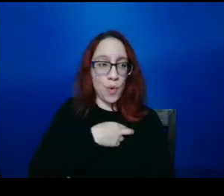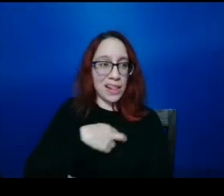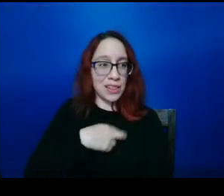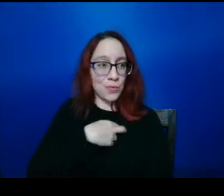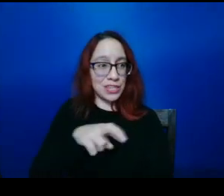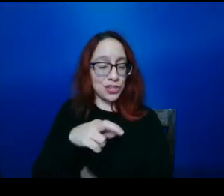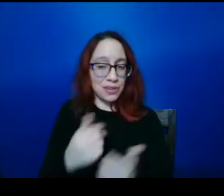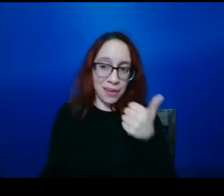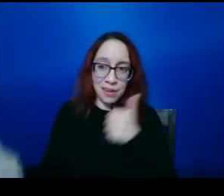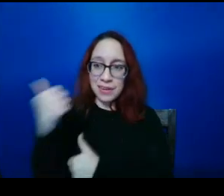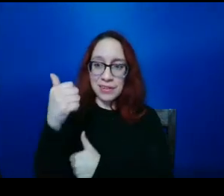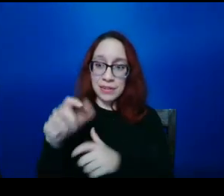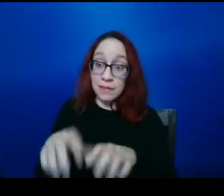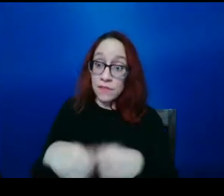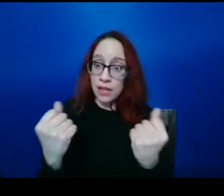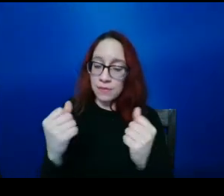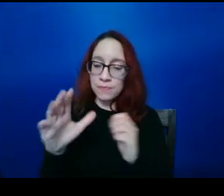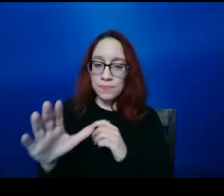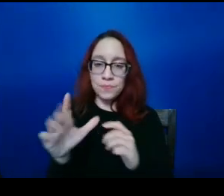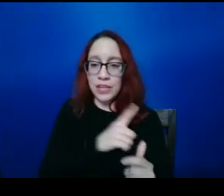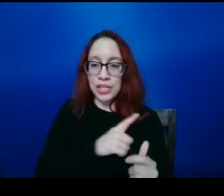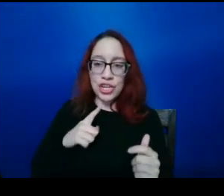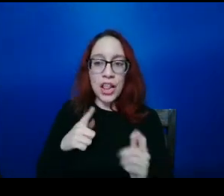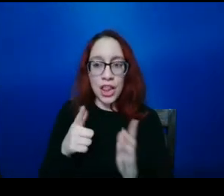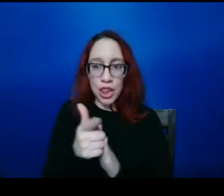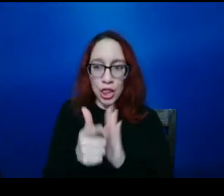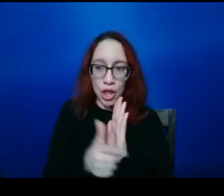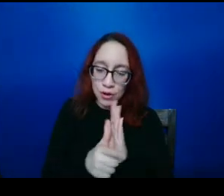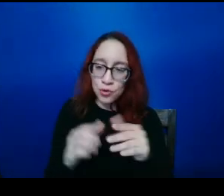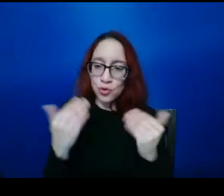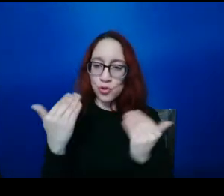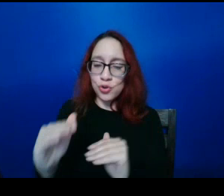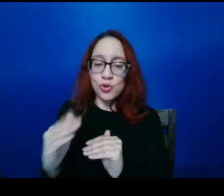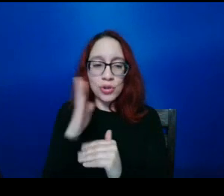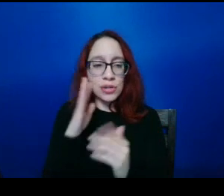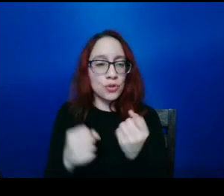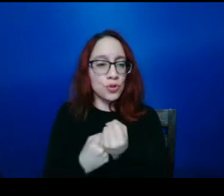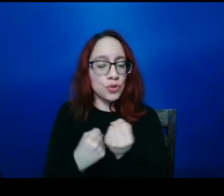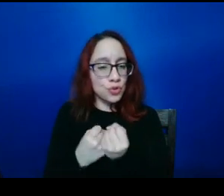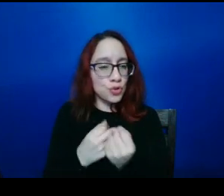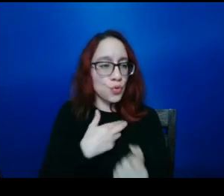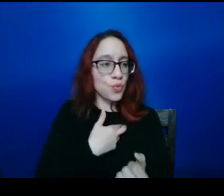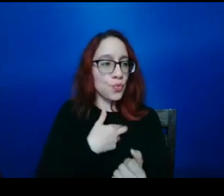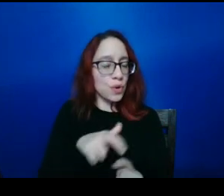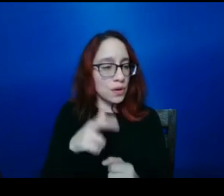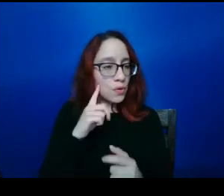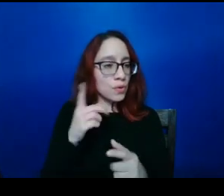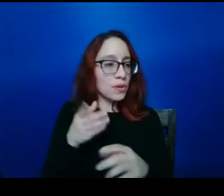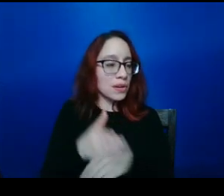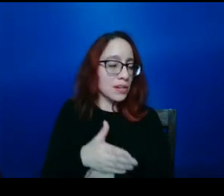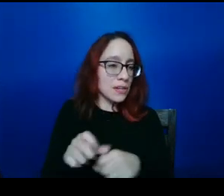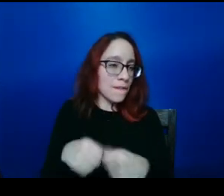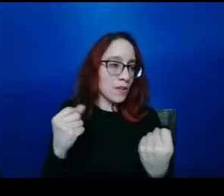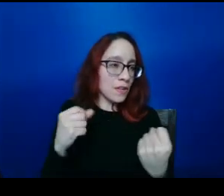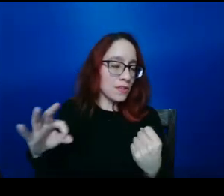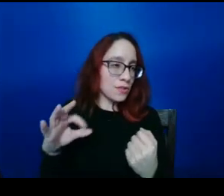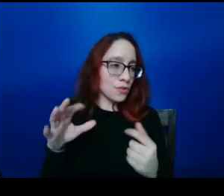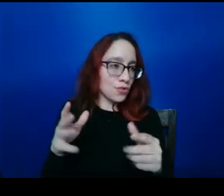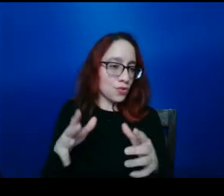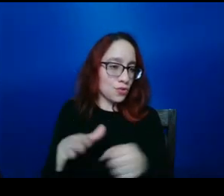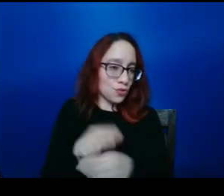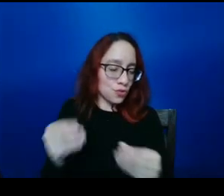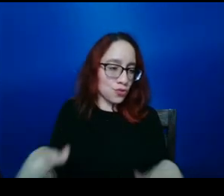display, violating their legislative law restrictions of supporting religions. After in violation of geographical